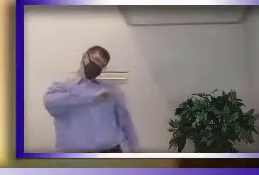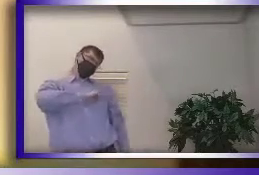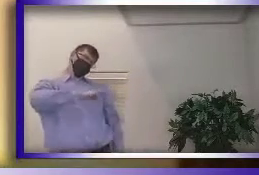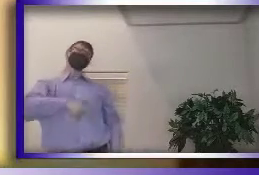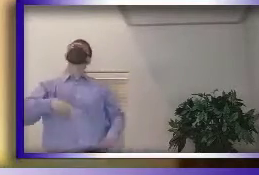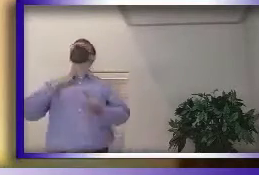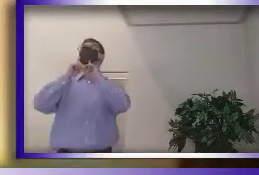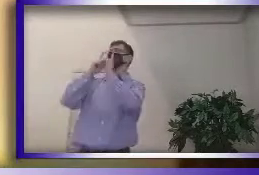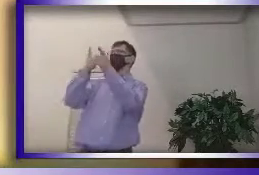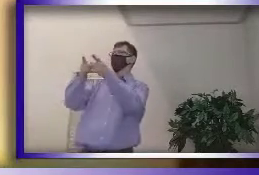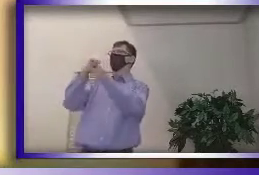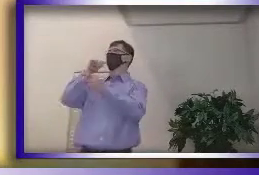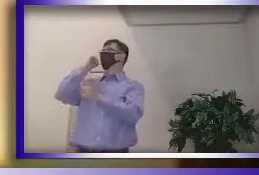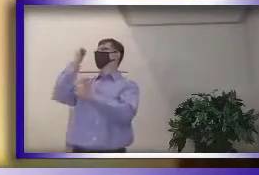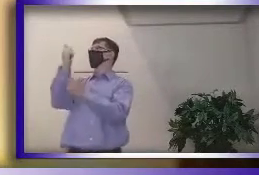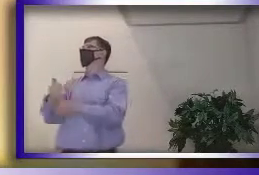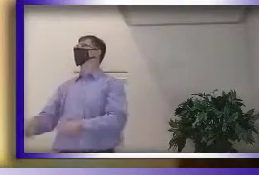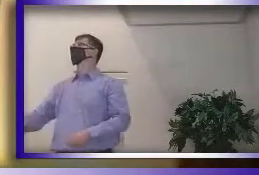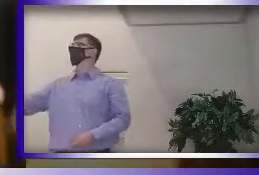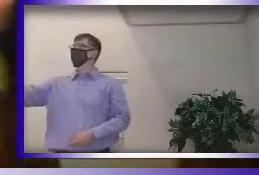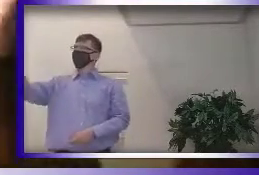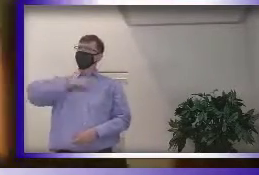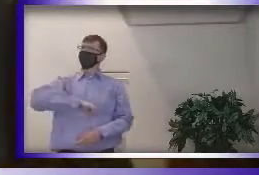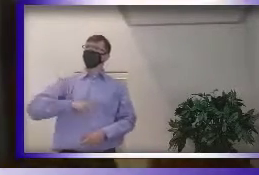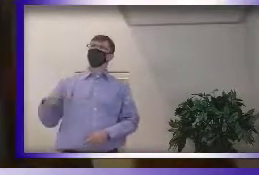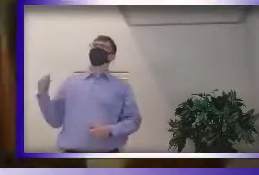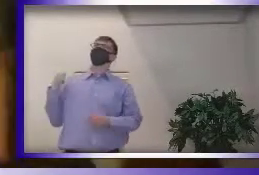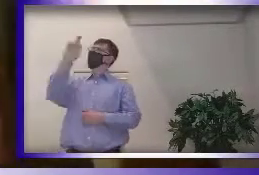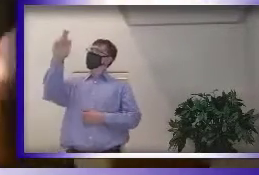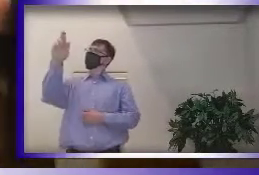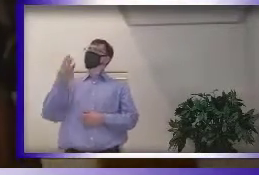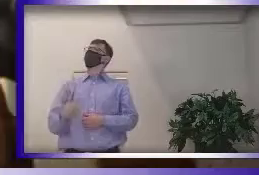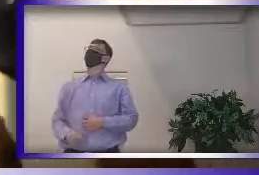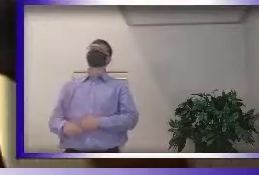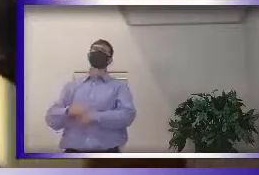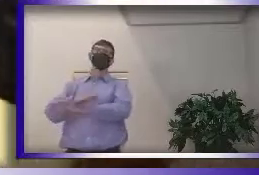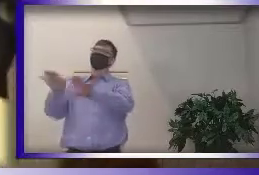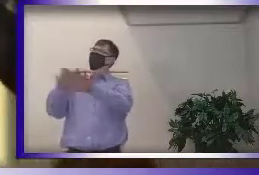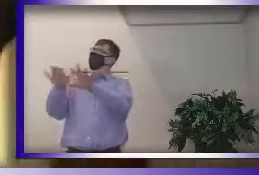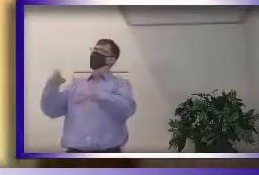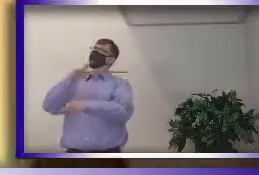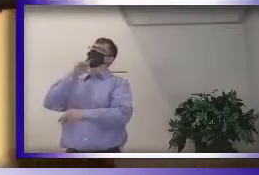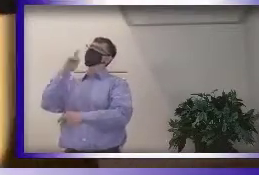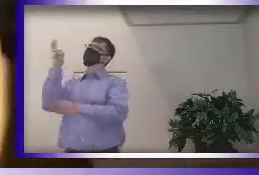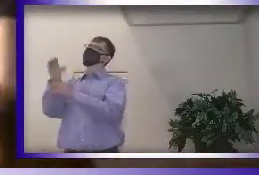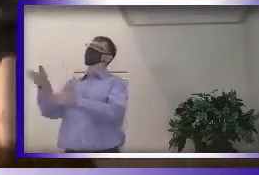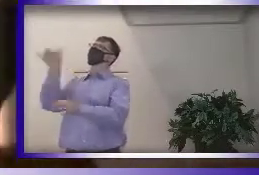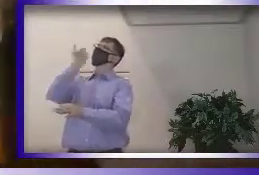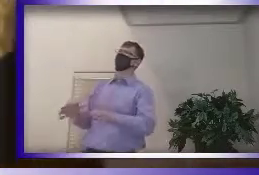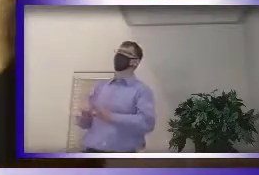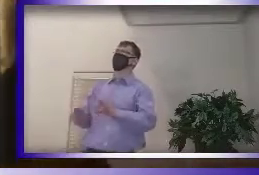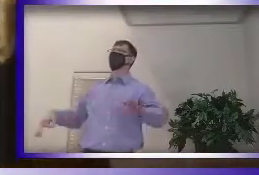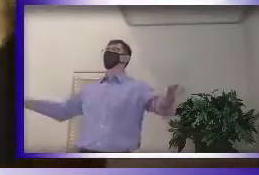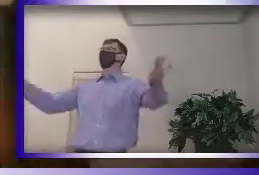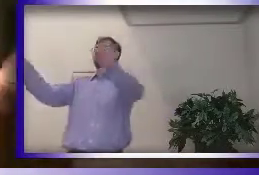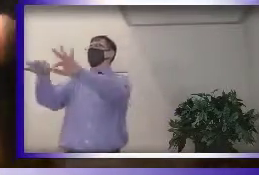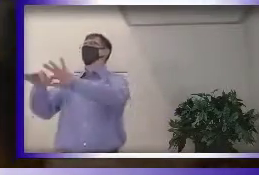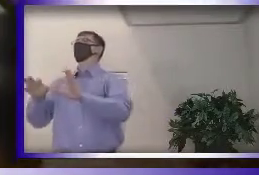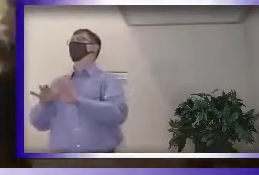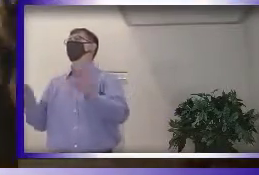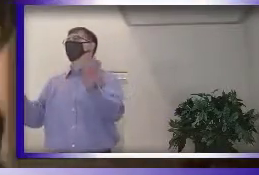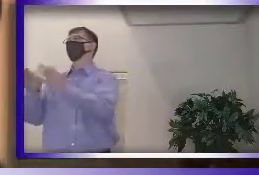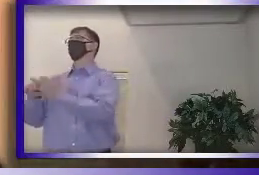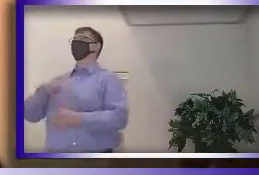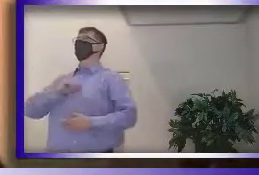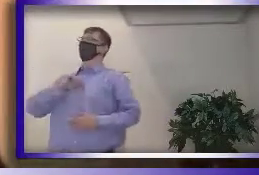an arranged marriage, or that she adored her husband, or that she cured his high cholesterol and heart disease with parsley. That's not going to